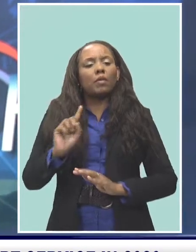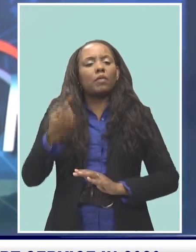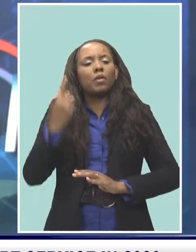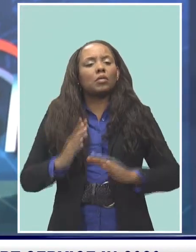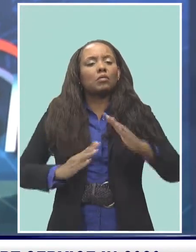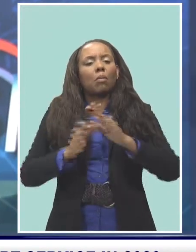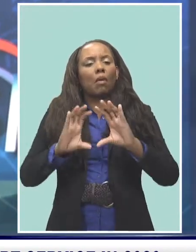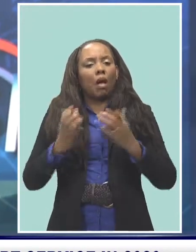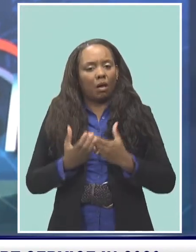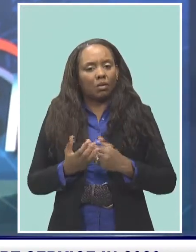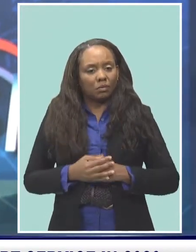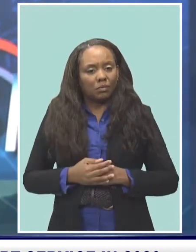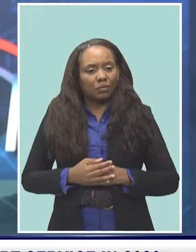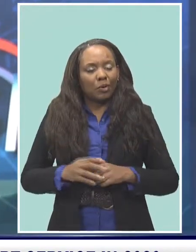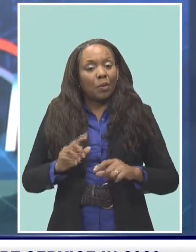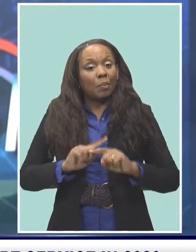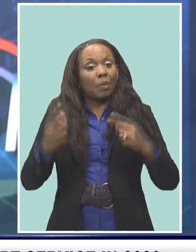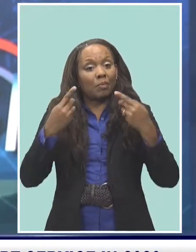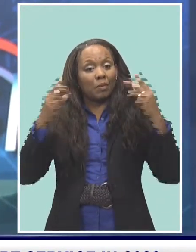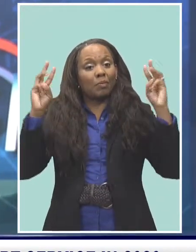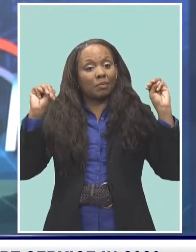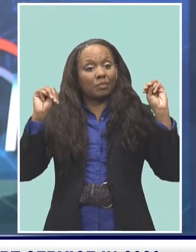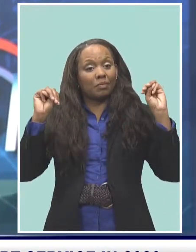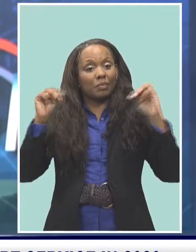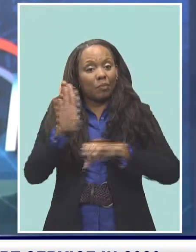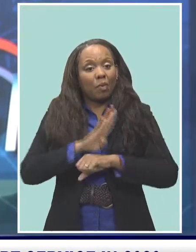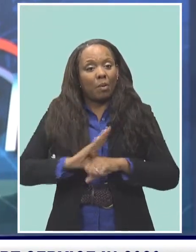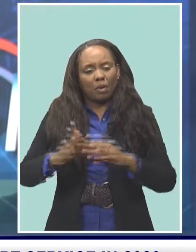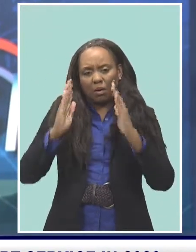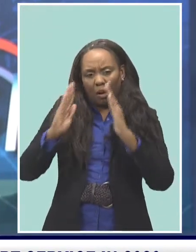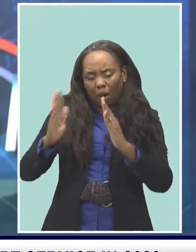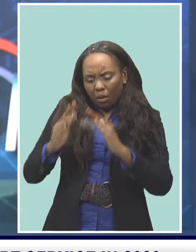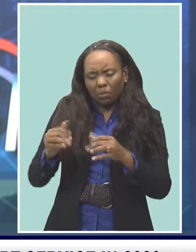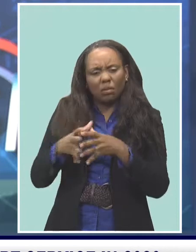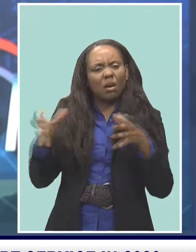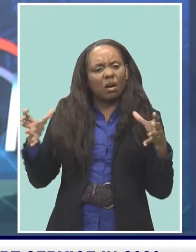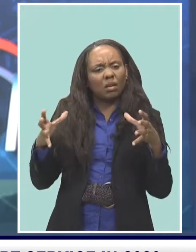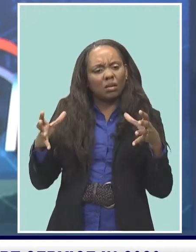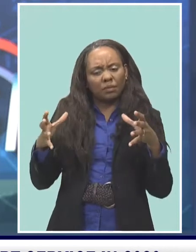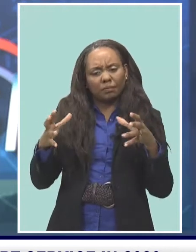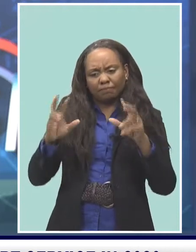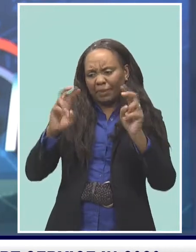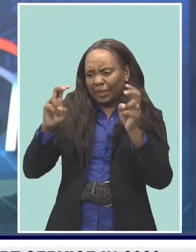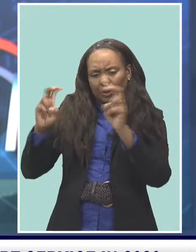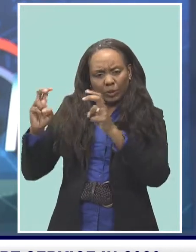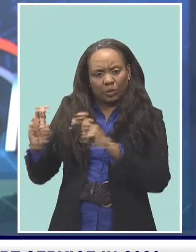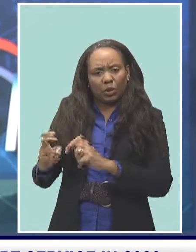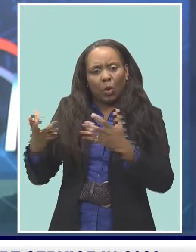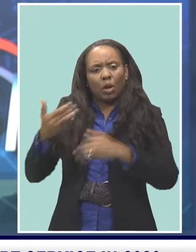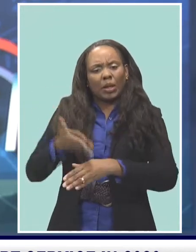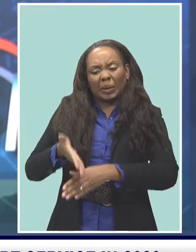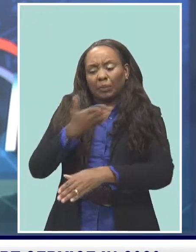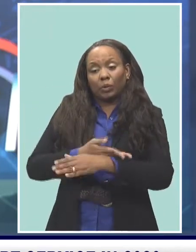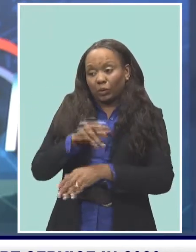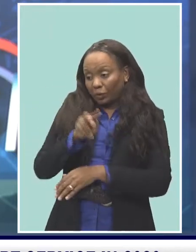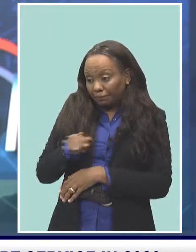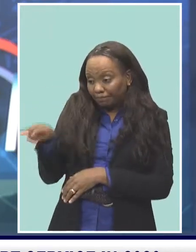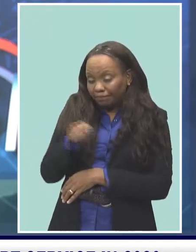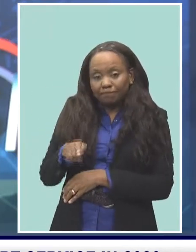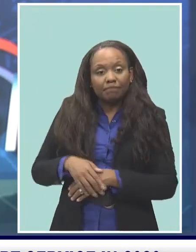Mia Motley has pledged government's focus on a number of bread-and-butter issues aimed at improving the quality of life for